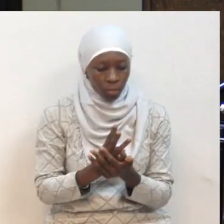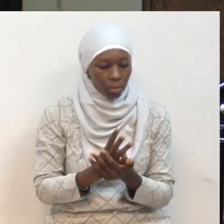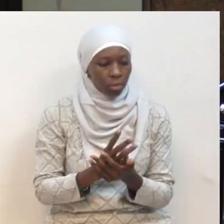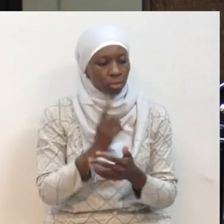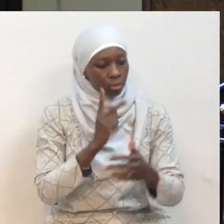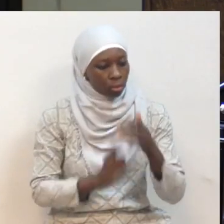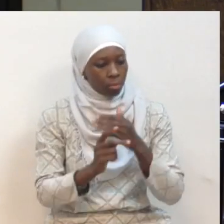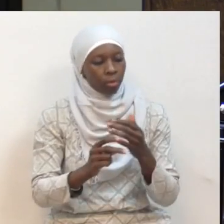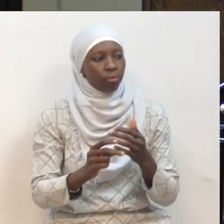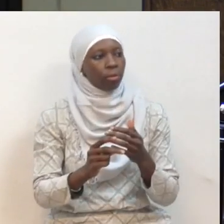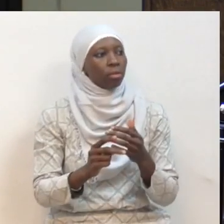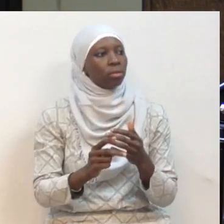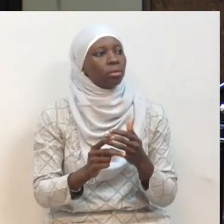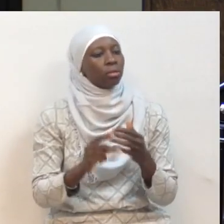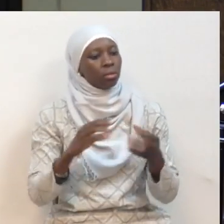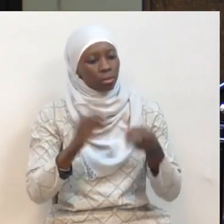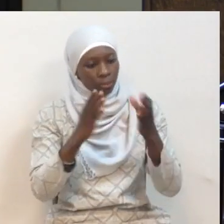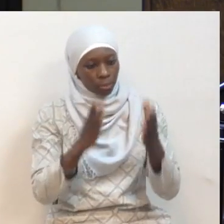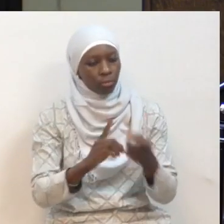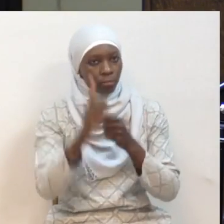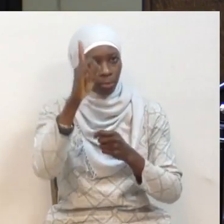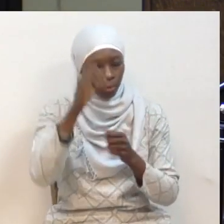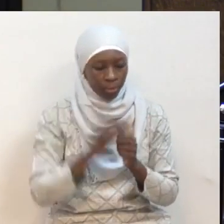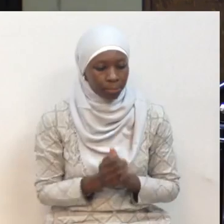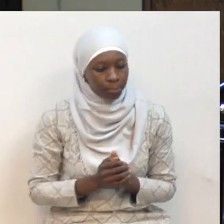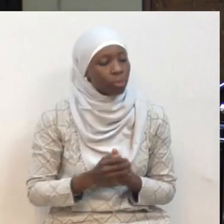consult with you in a way, present to you.